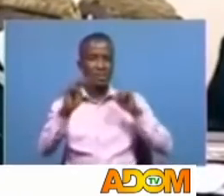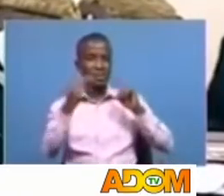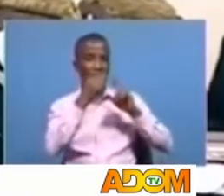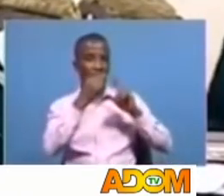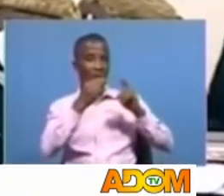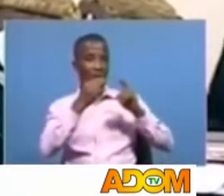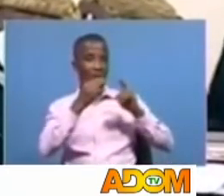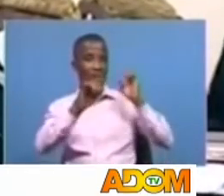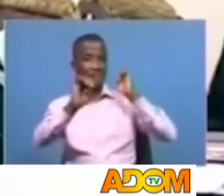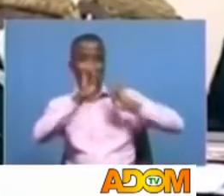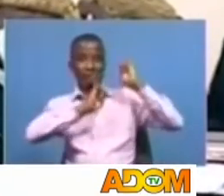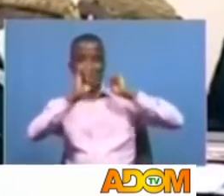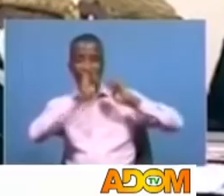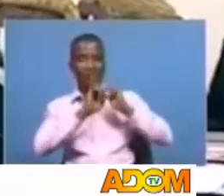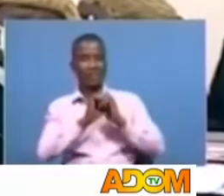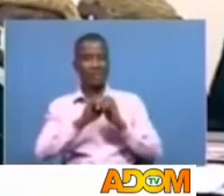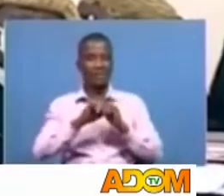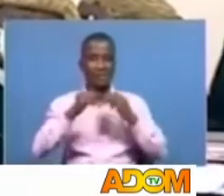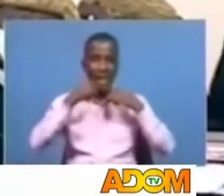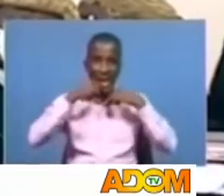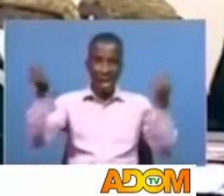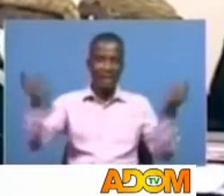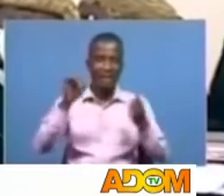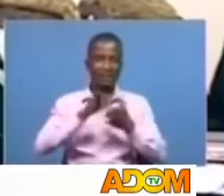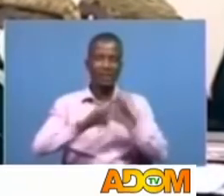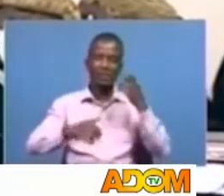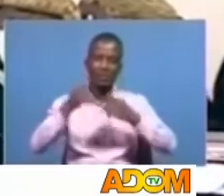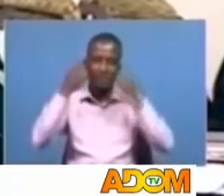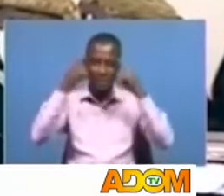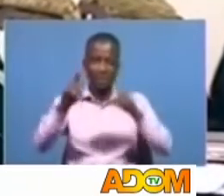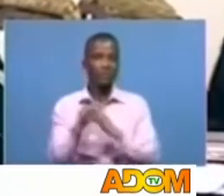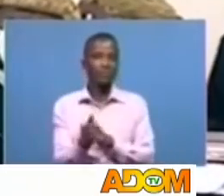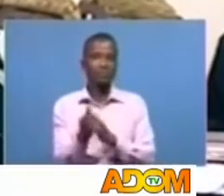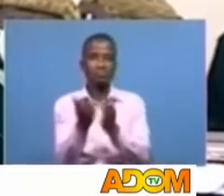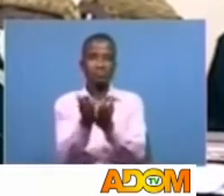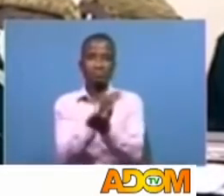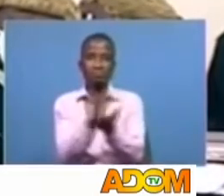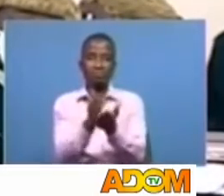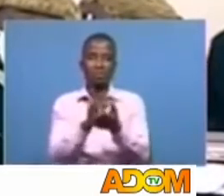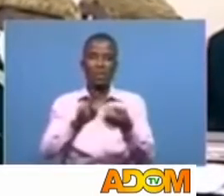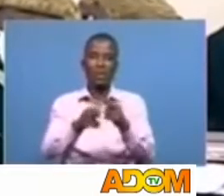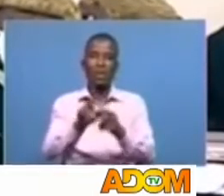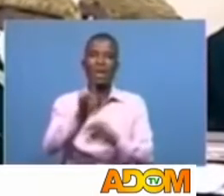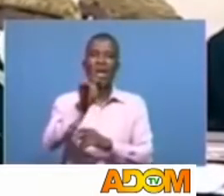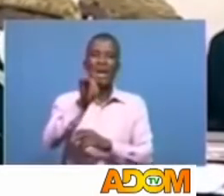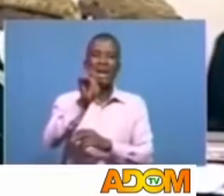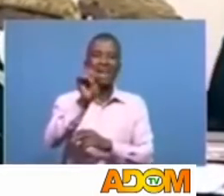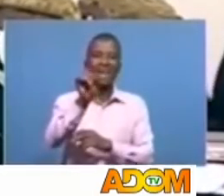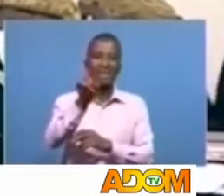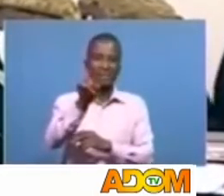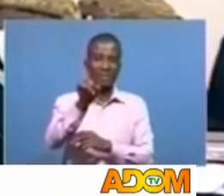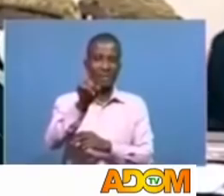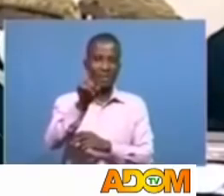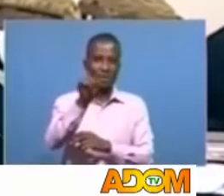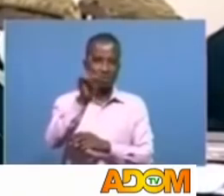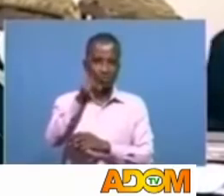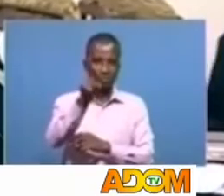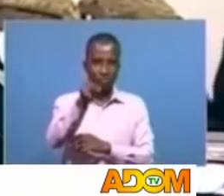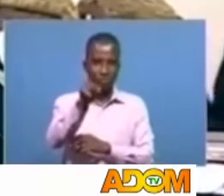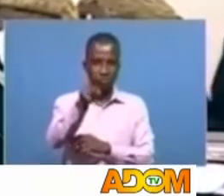that has generated this review at pages 11. With your kind permission, your